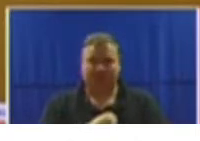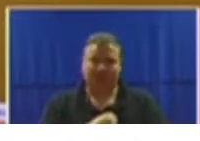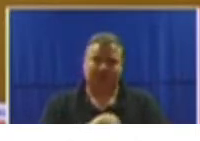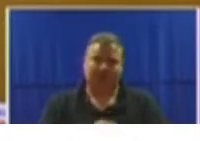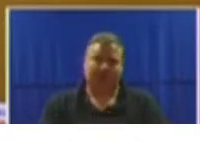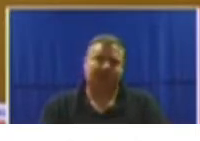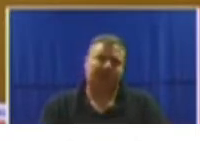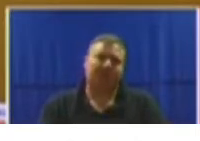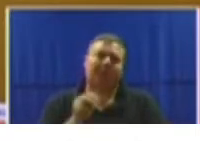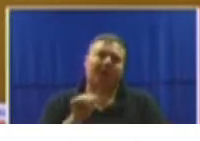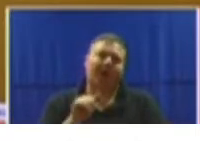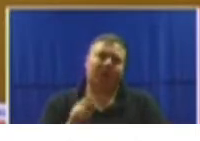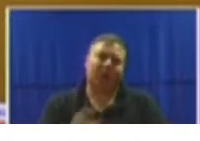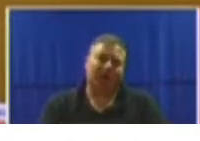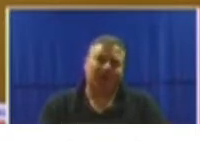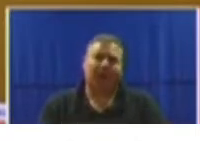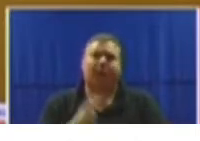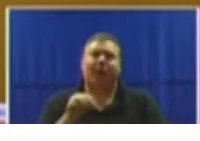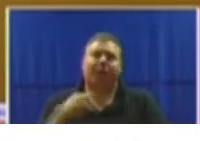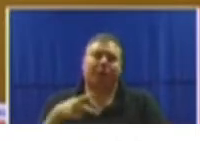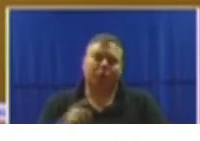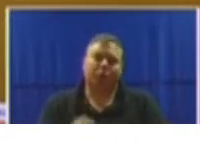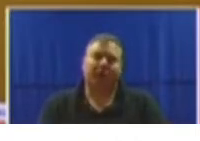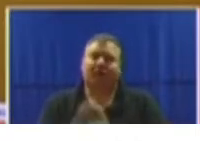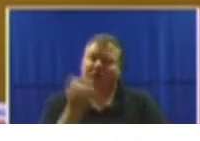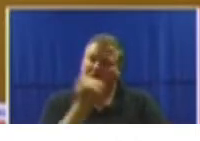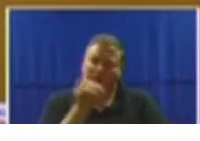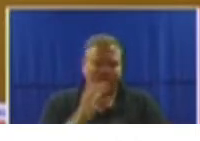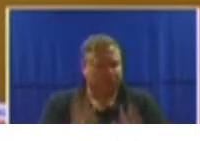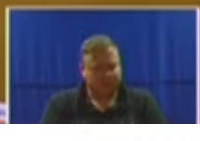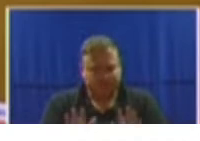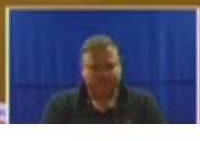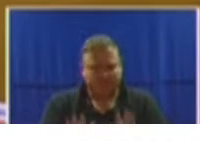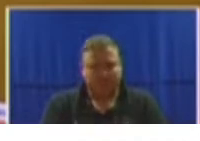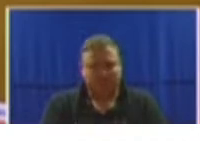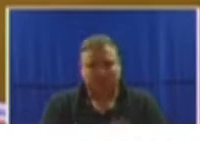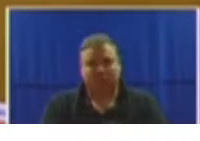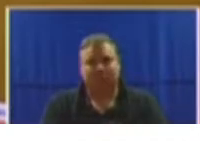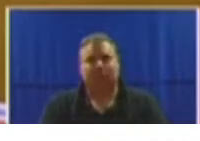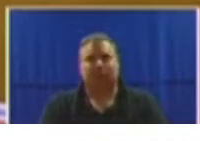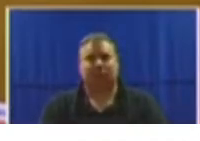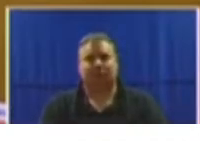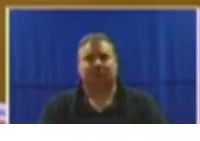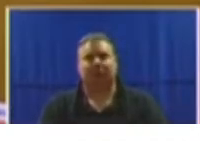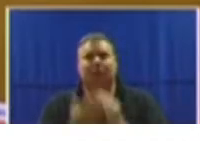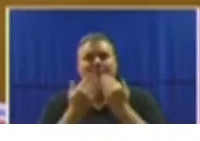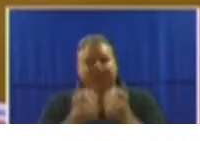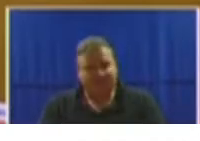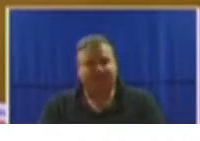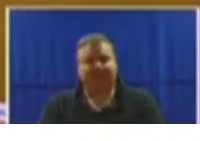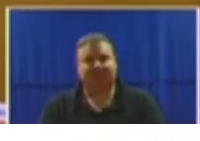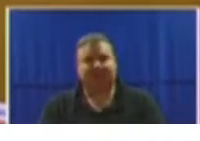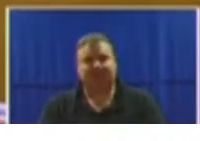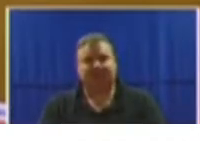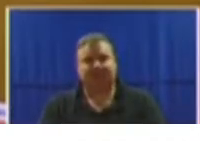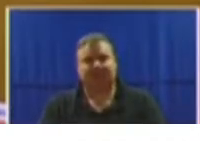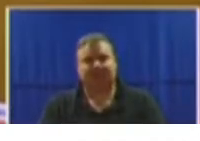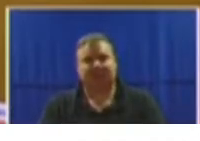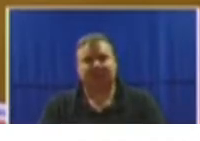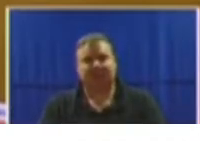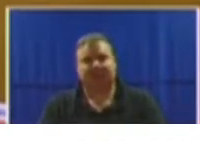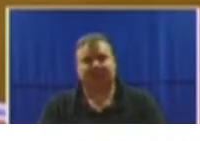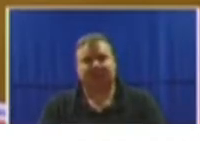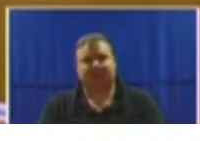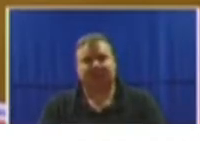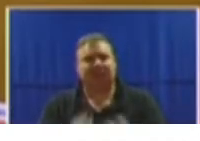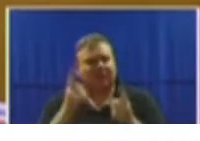Mantwe, Mautwe, I'm sorry, but Honorable Mautwe, will you please exercise